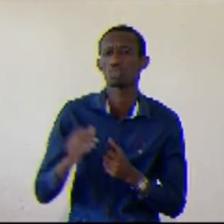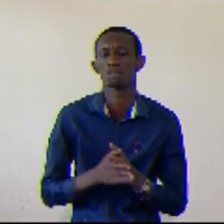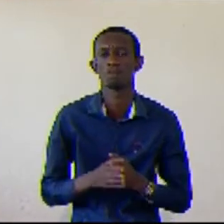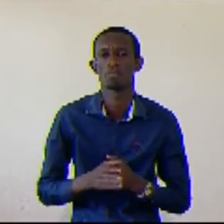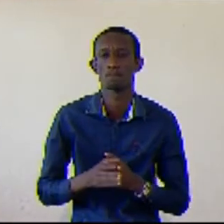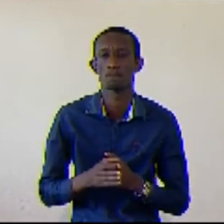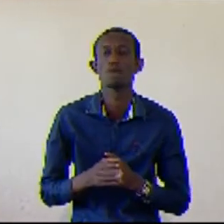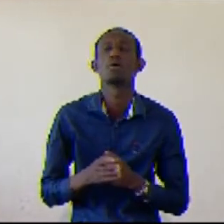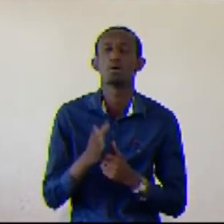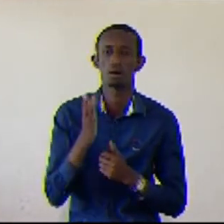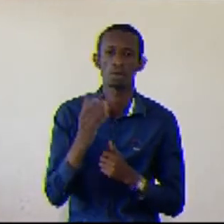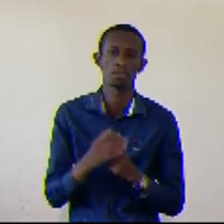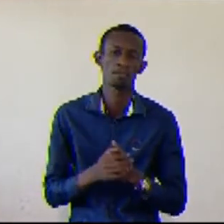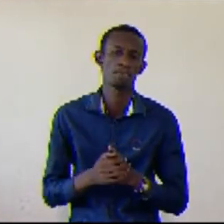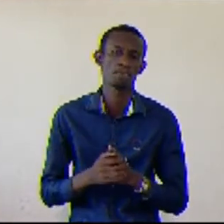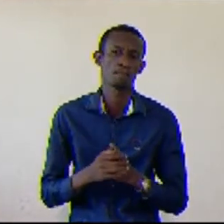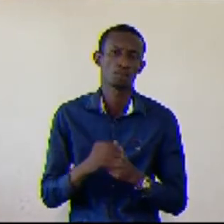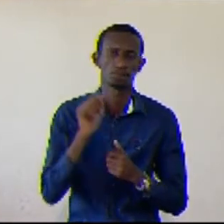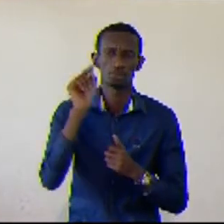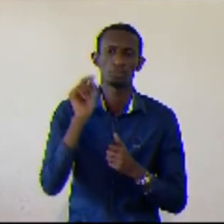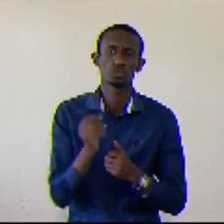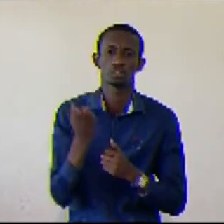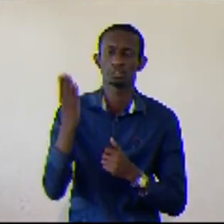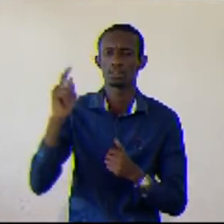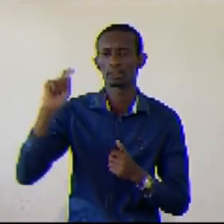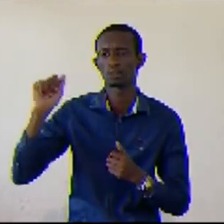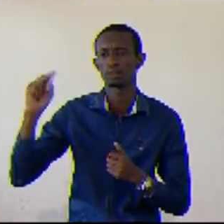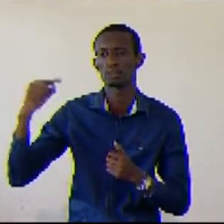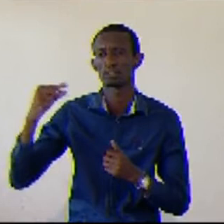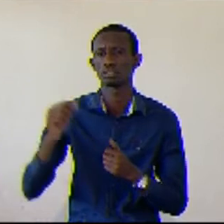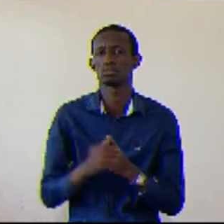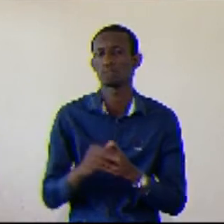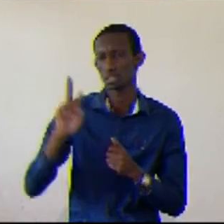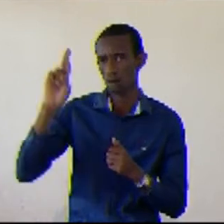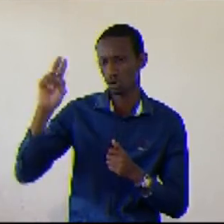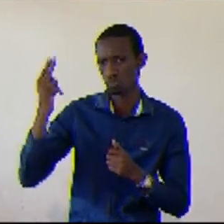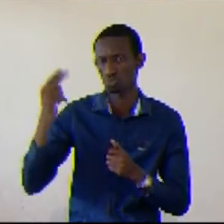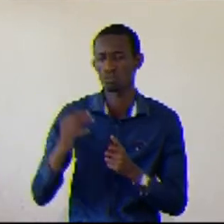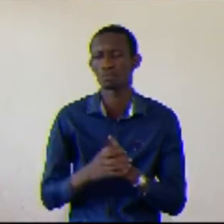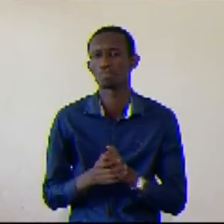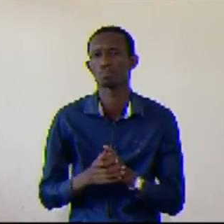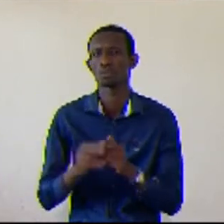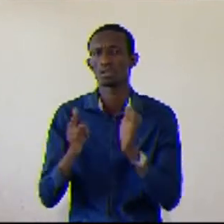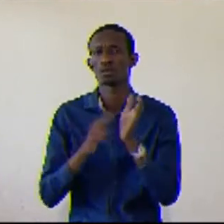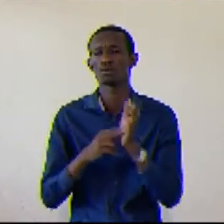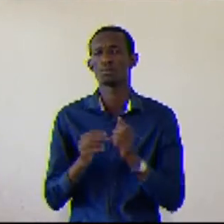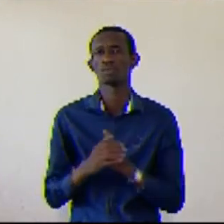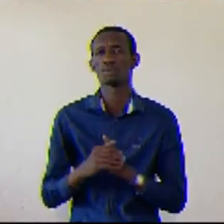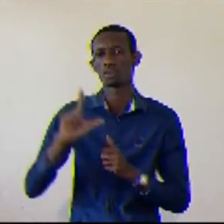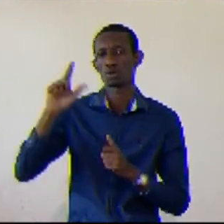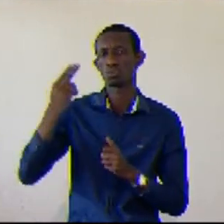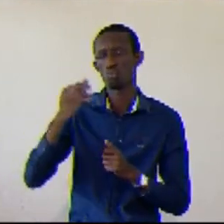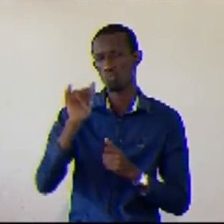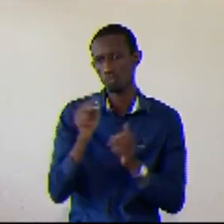of the tangent L2 is, of course, y minus f of x2, which is equal